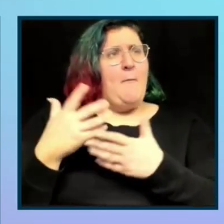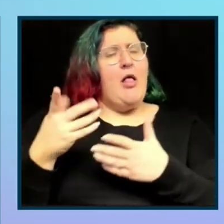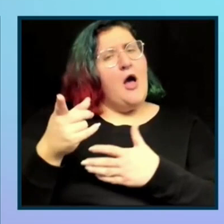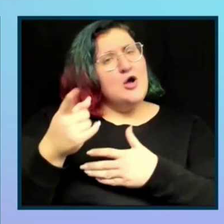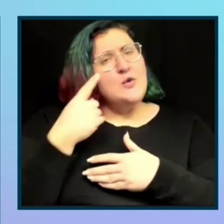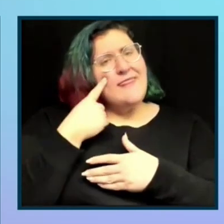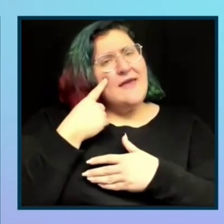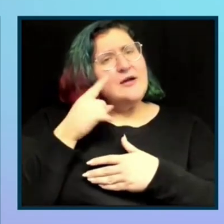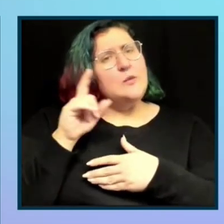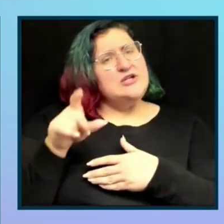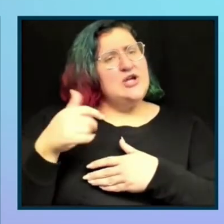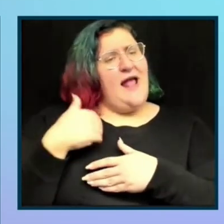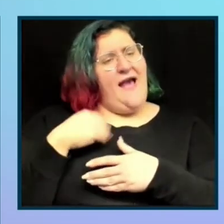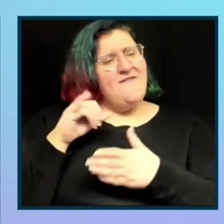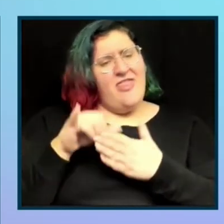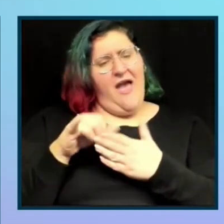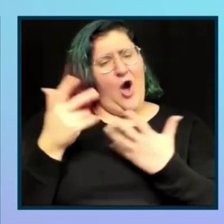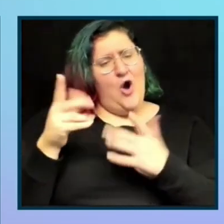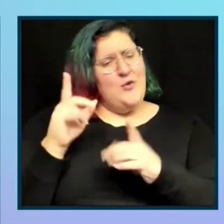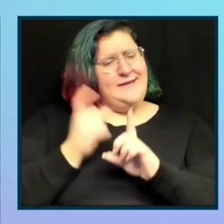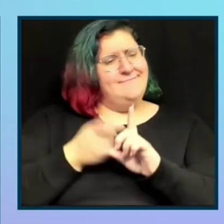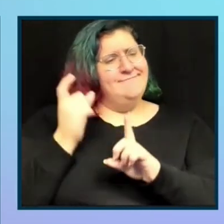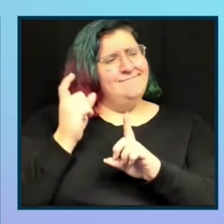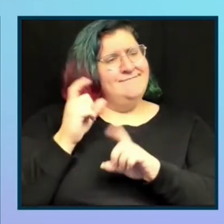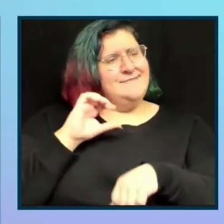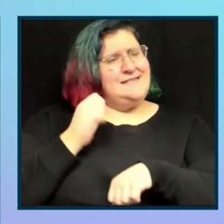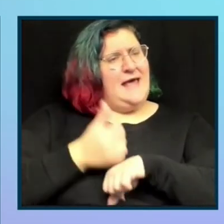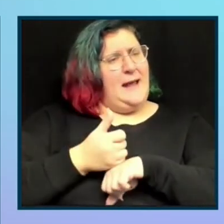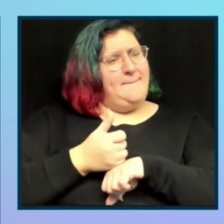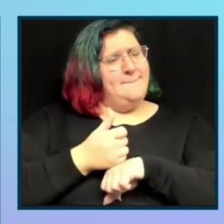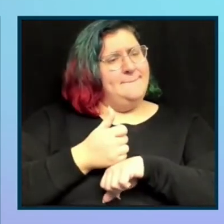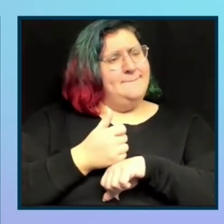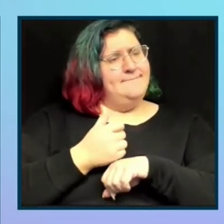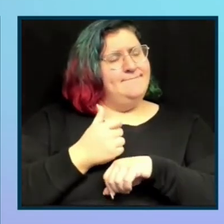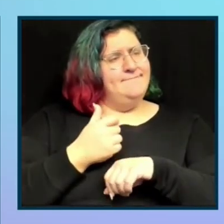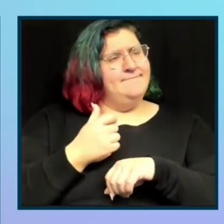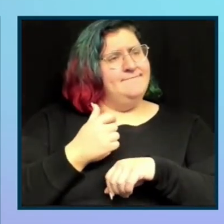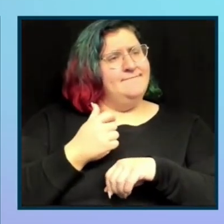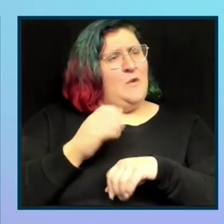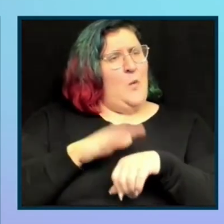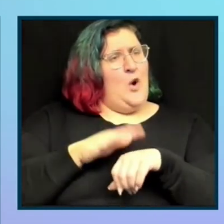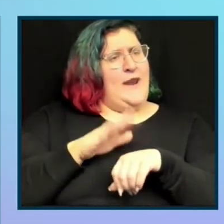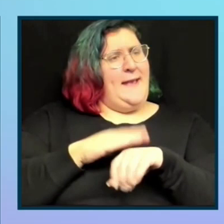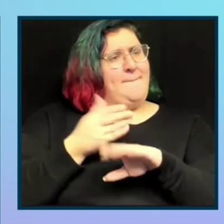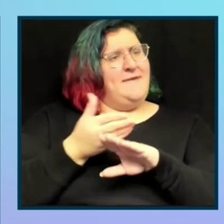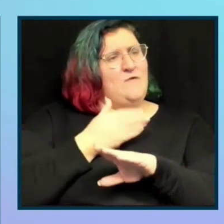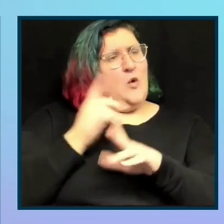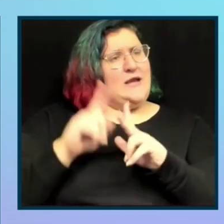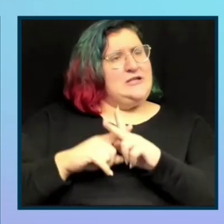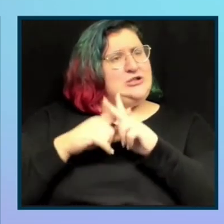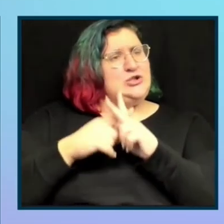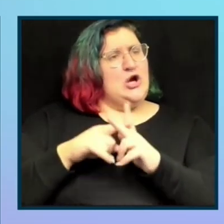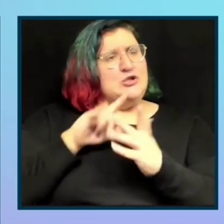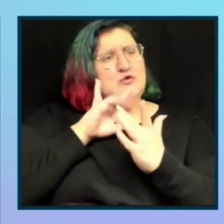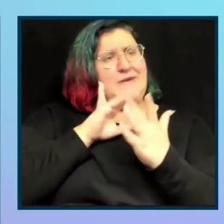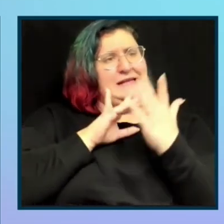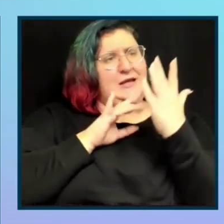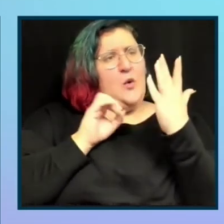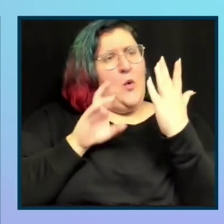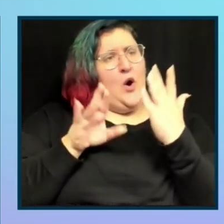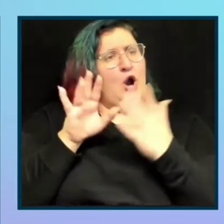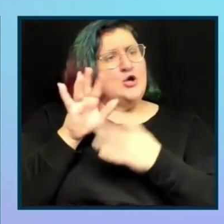by default, where it kind of inserts those warnings before it starts reading the alt text, or should that be a choice to have